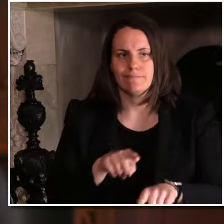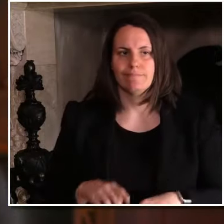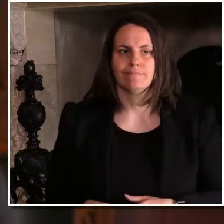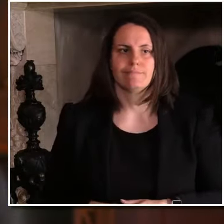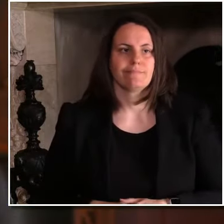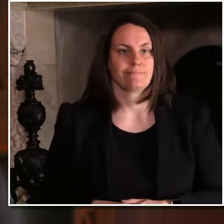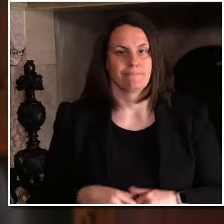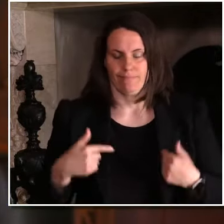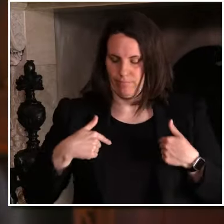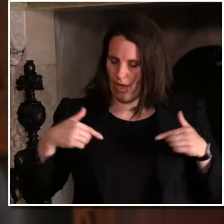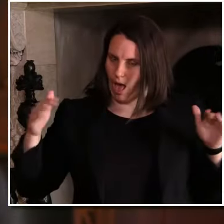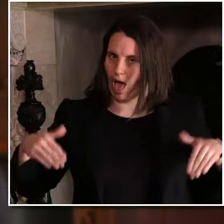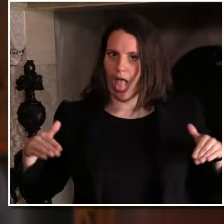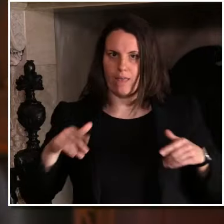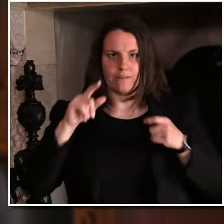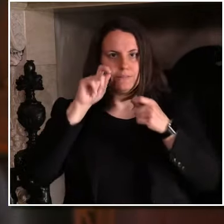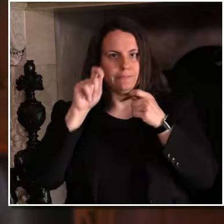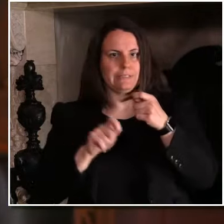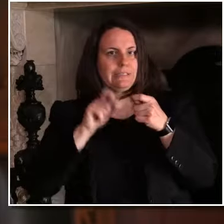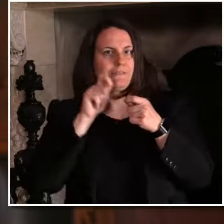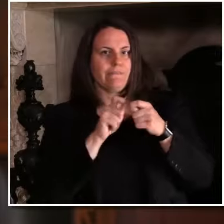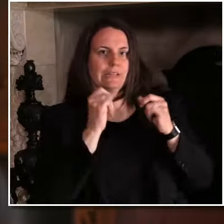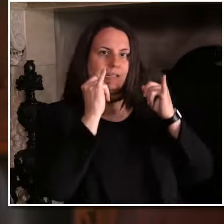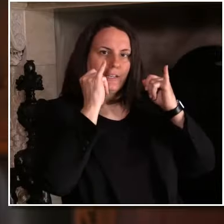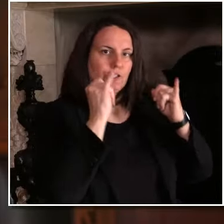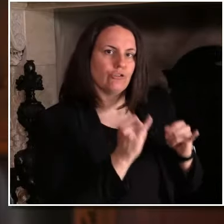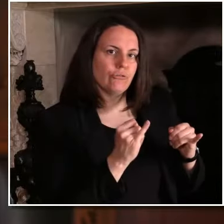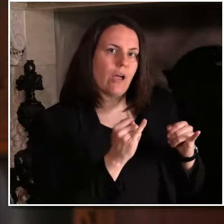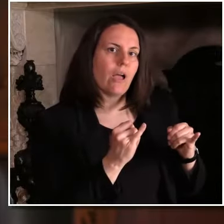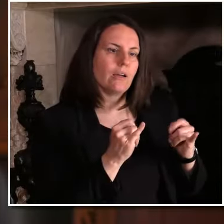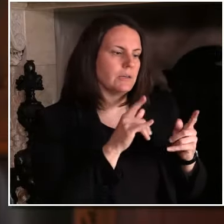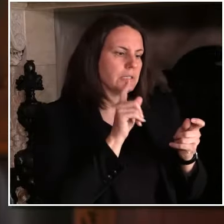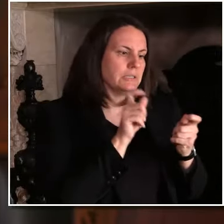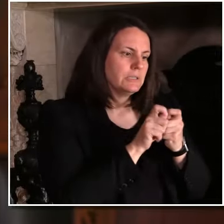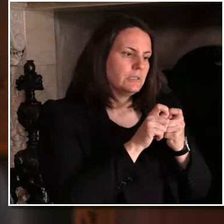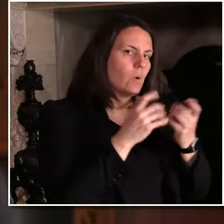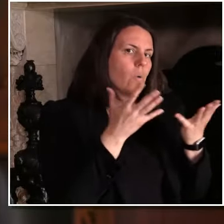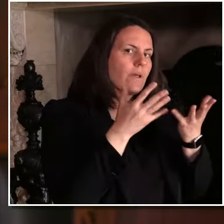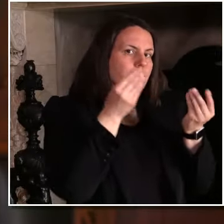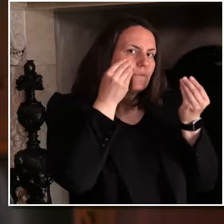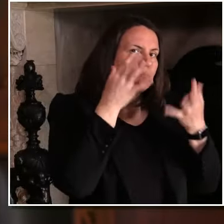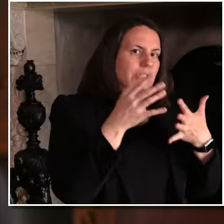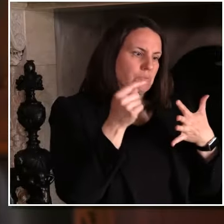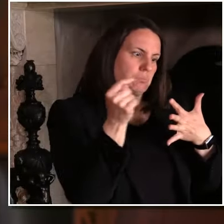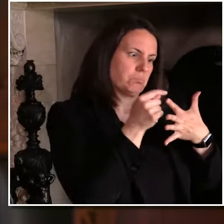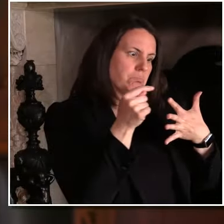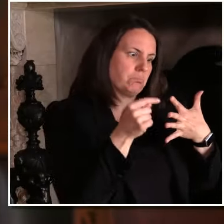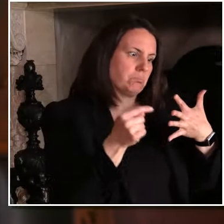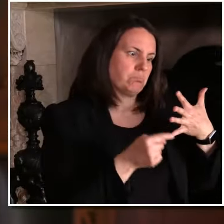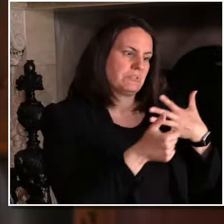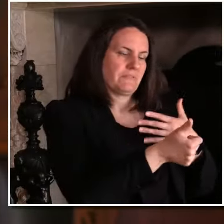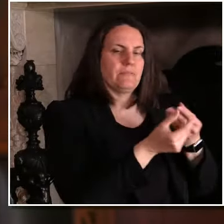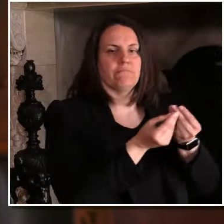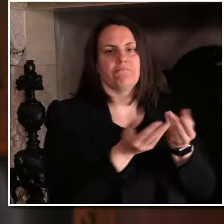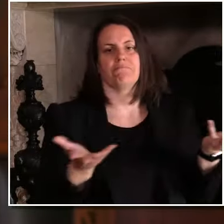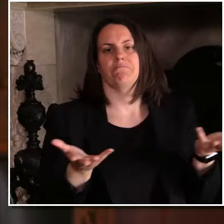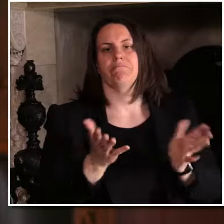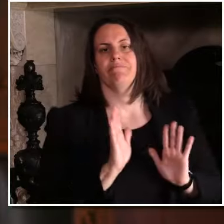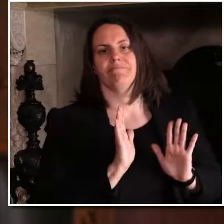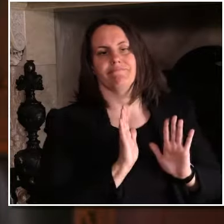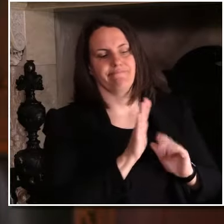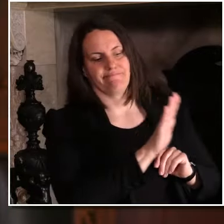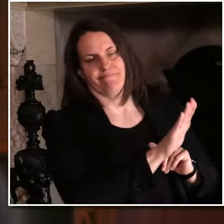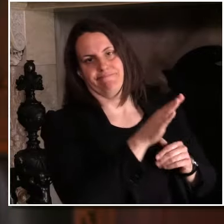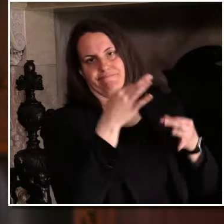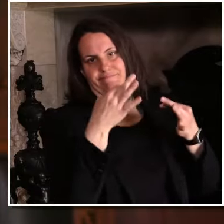ability to provide the kind of information that advances the public health. And so I do think from the perspective